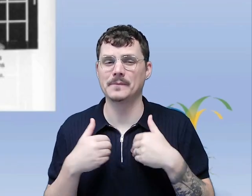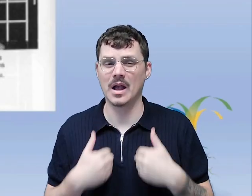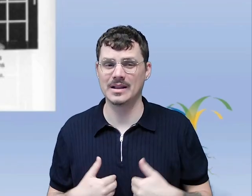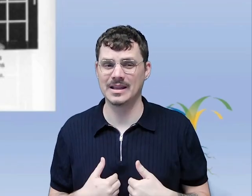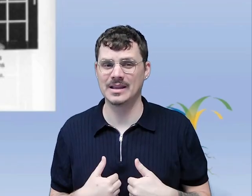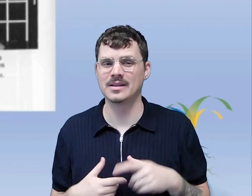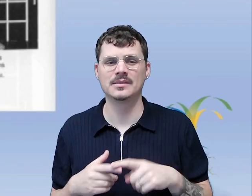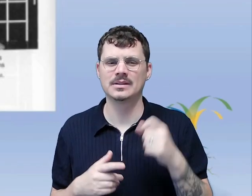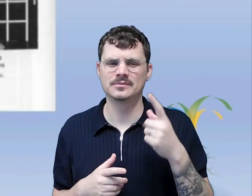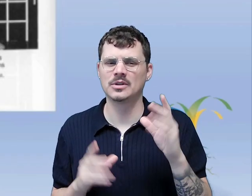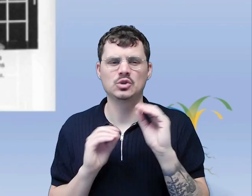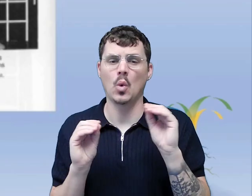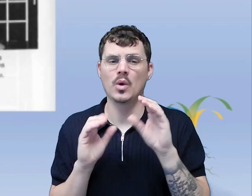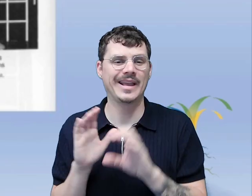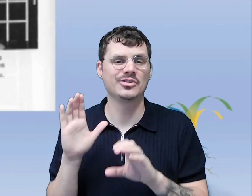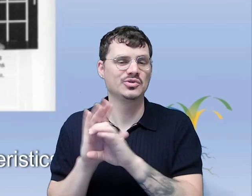wedge-shaped body and no